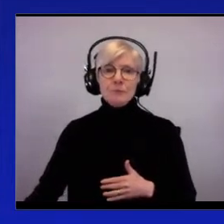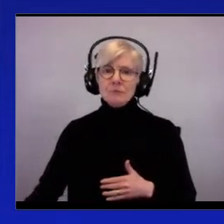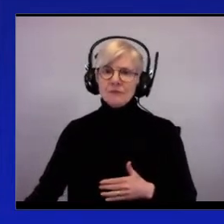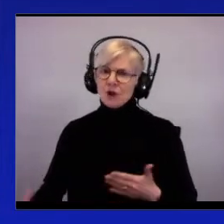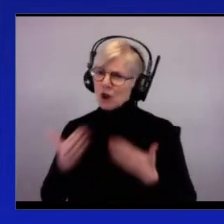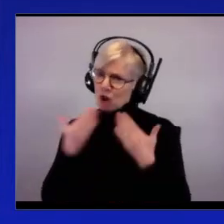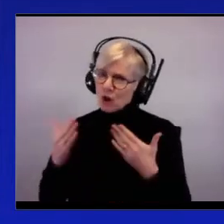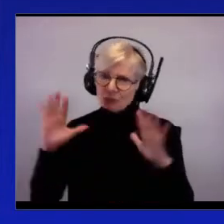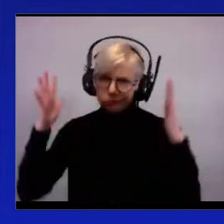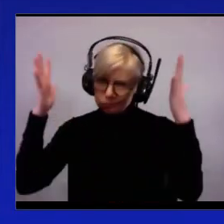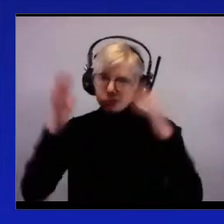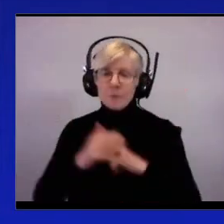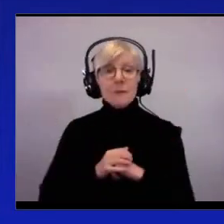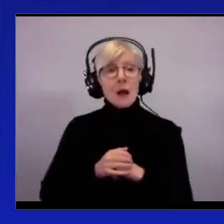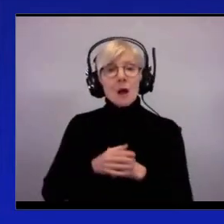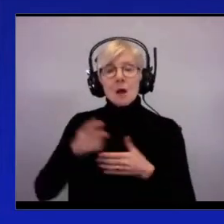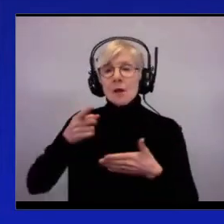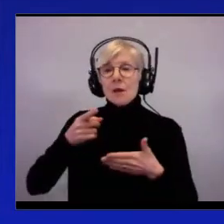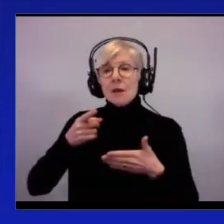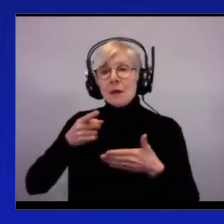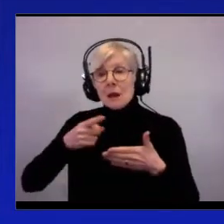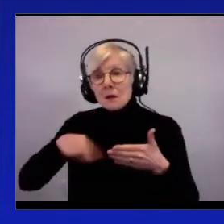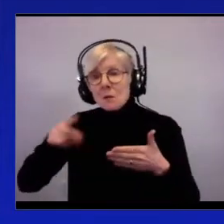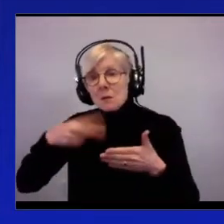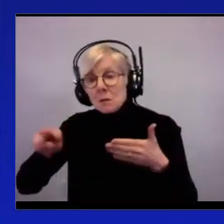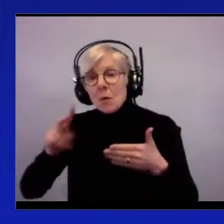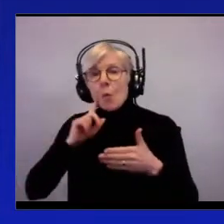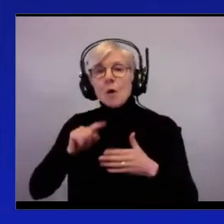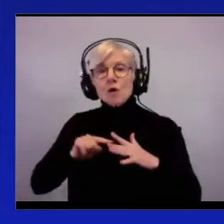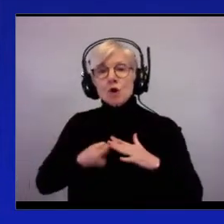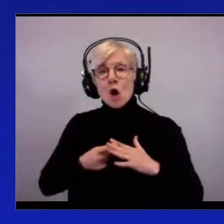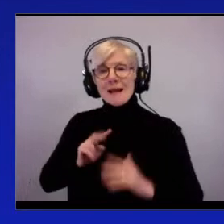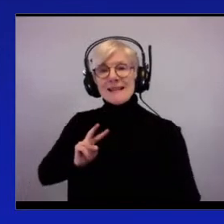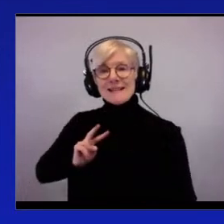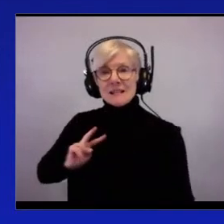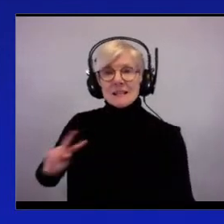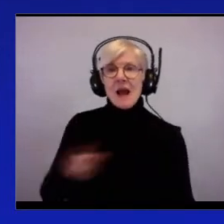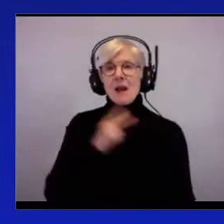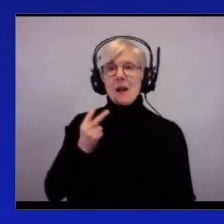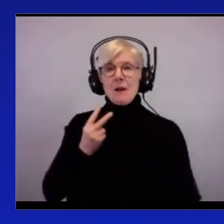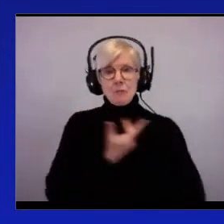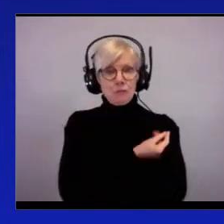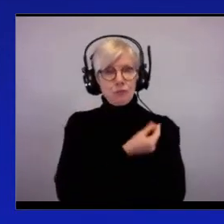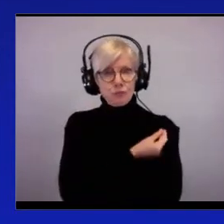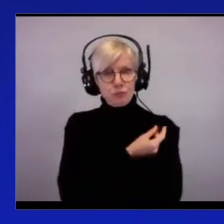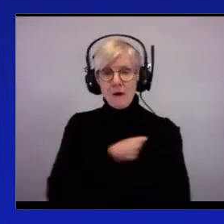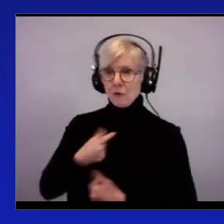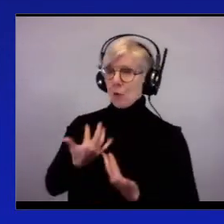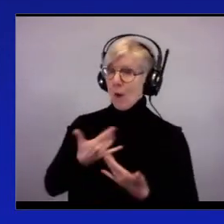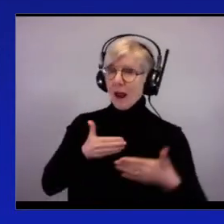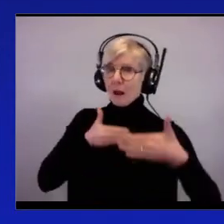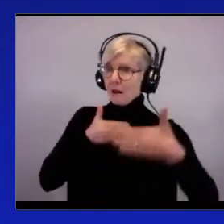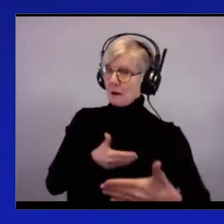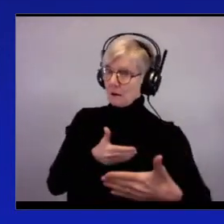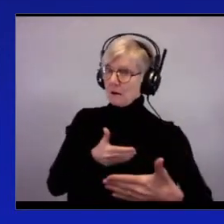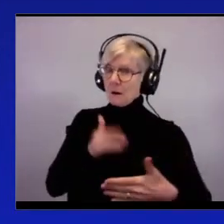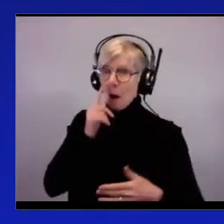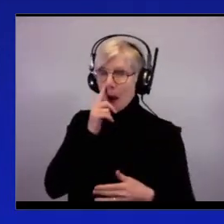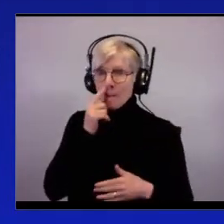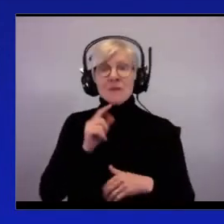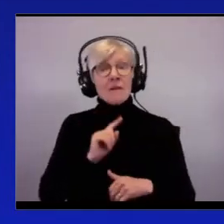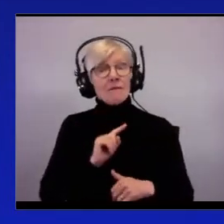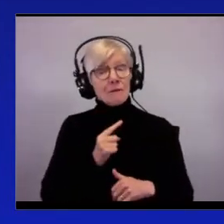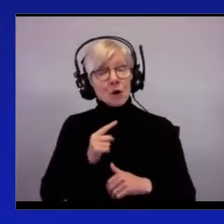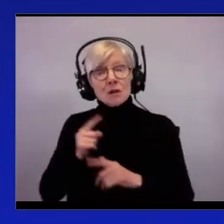In the coming days and weeks, we'll begin the second doses in long-term care homes because we have to wait for that period, as well as the first doses